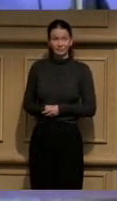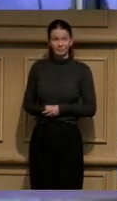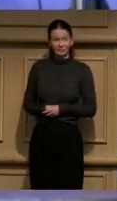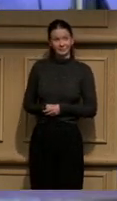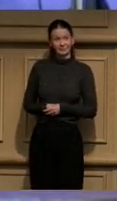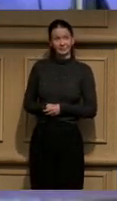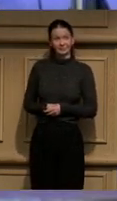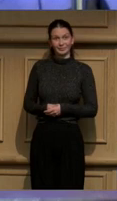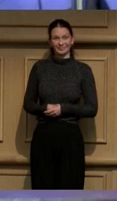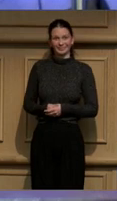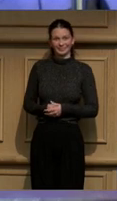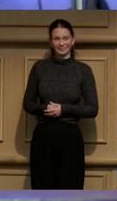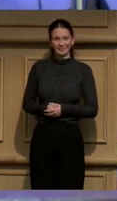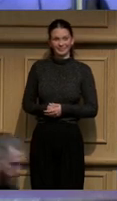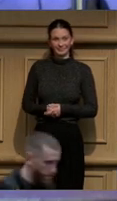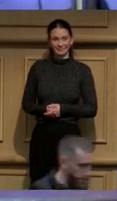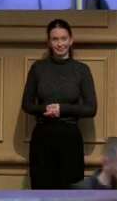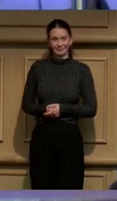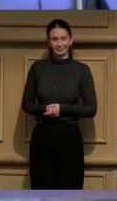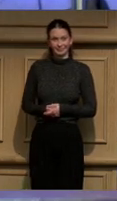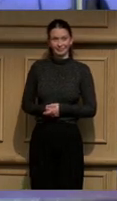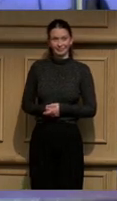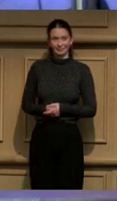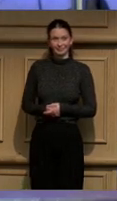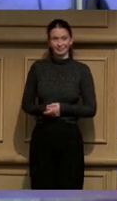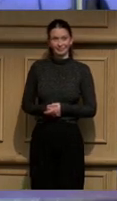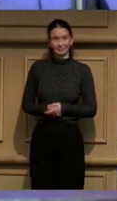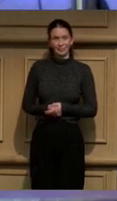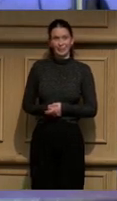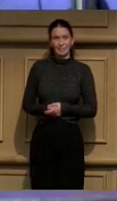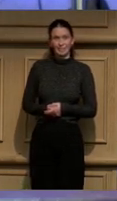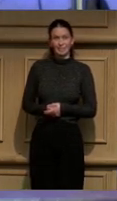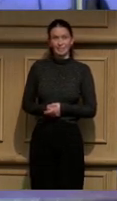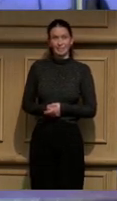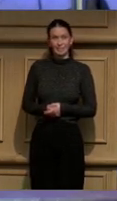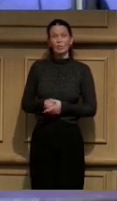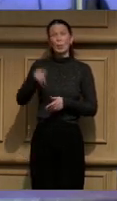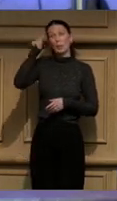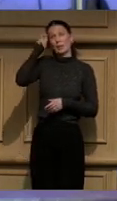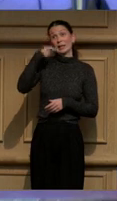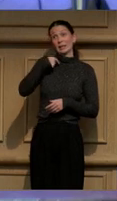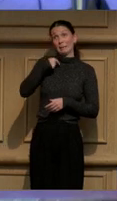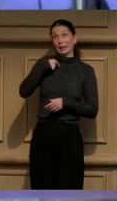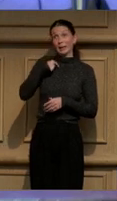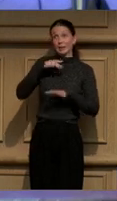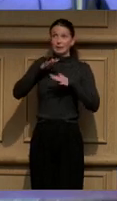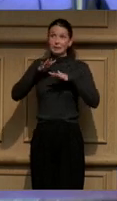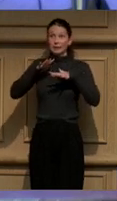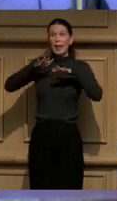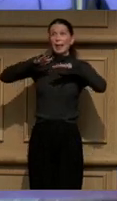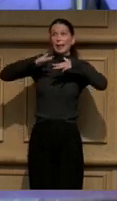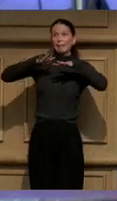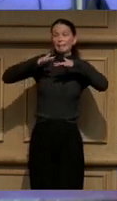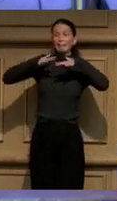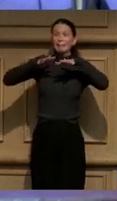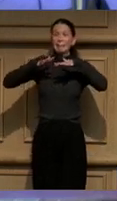You're getting the last word now. Well, I think, you know, I am a sort of mid-long tooth, maybe half tooth, and they're getting a bit